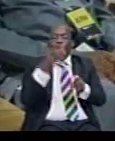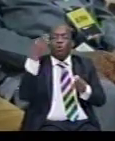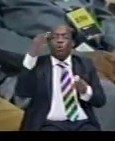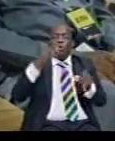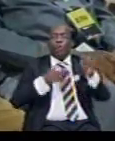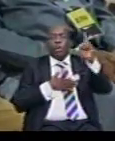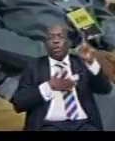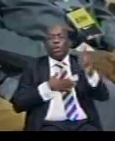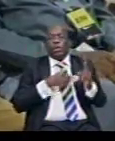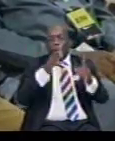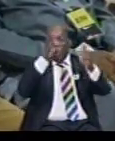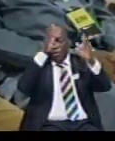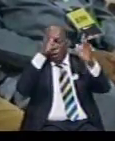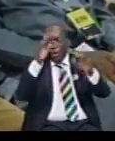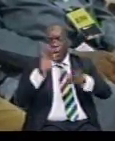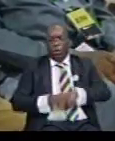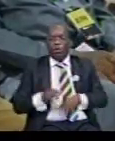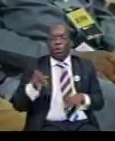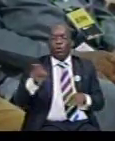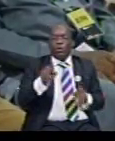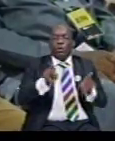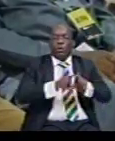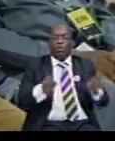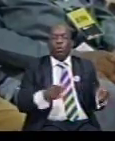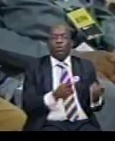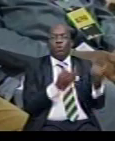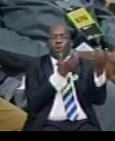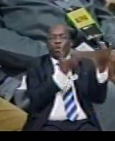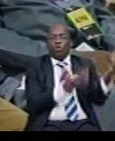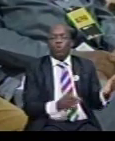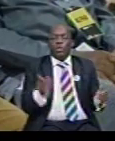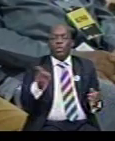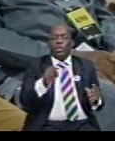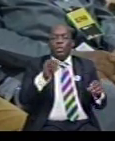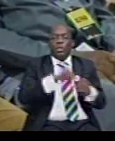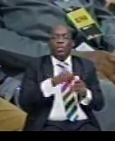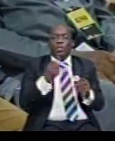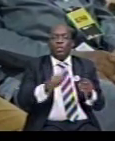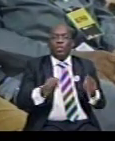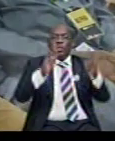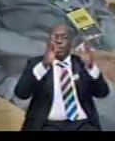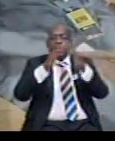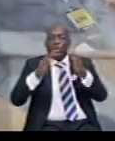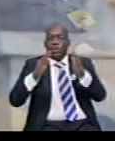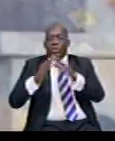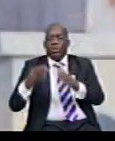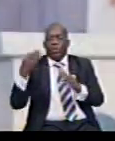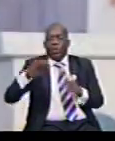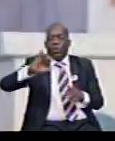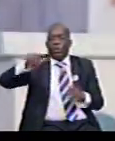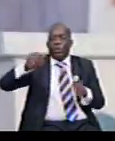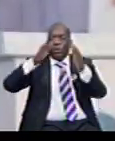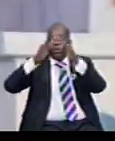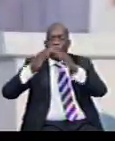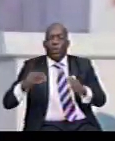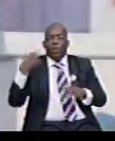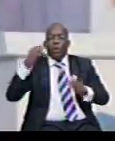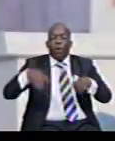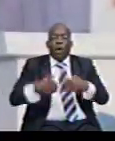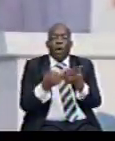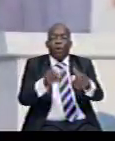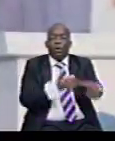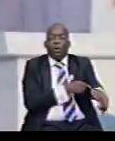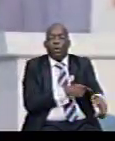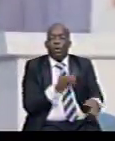but tarry ye in the city of Jerusalem. For how long? 3 days?